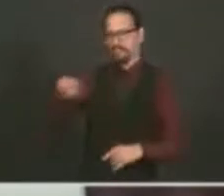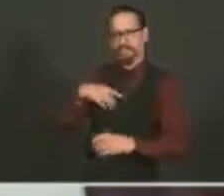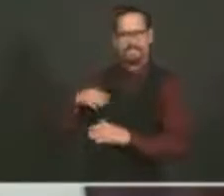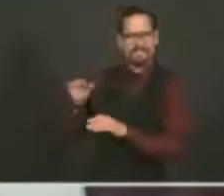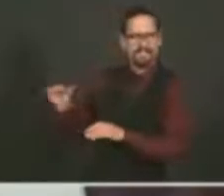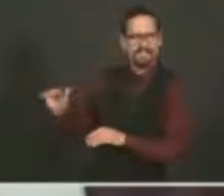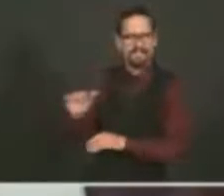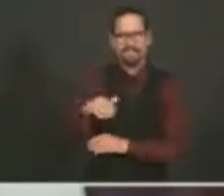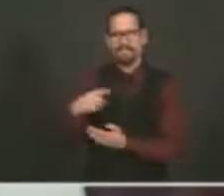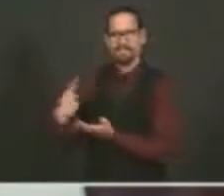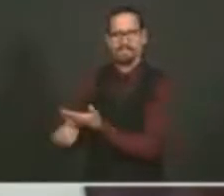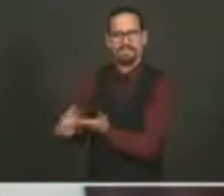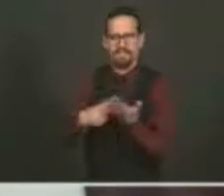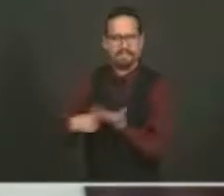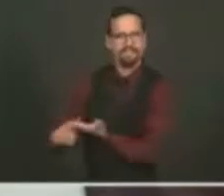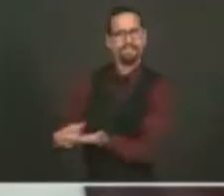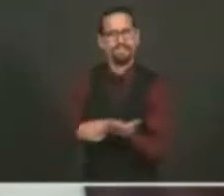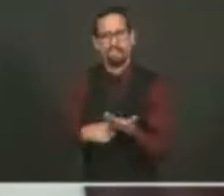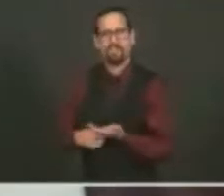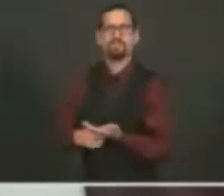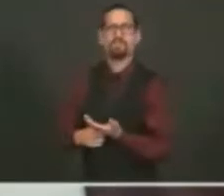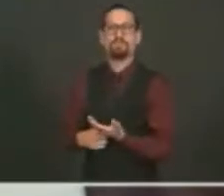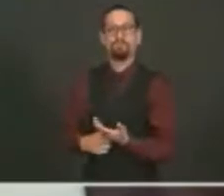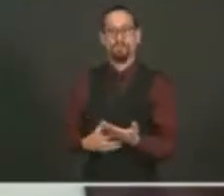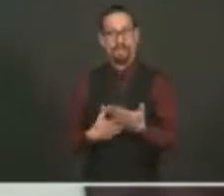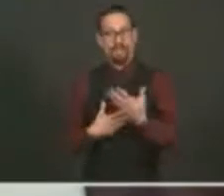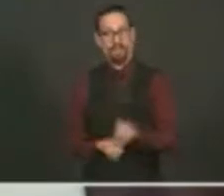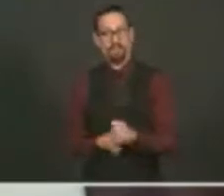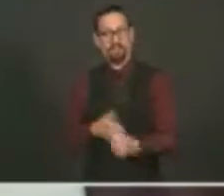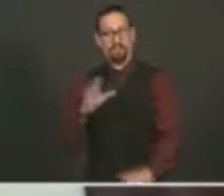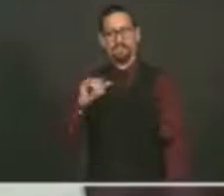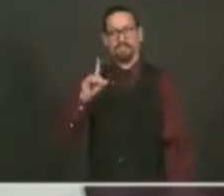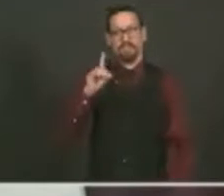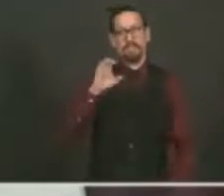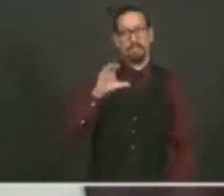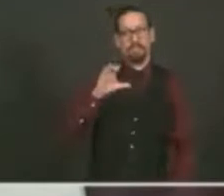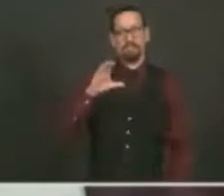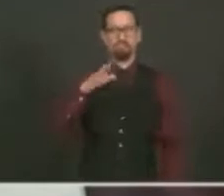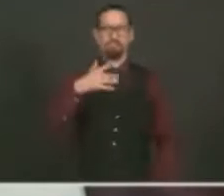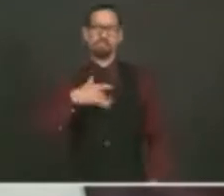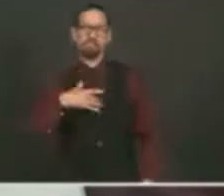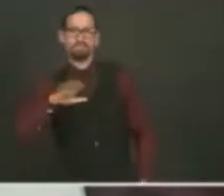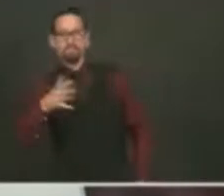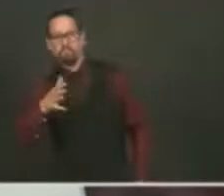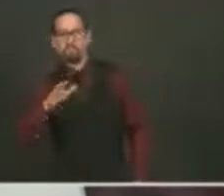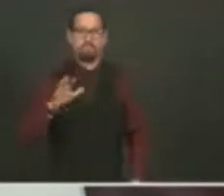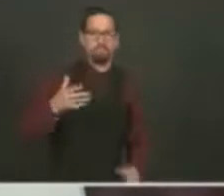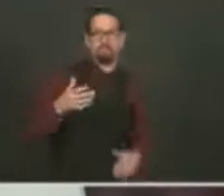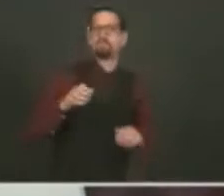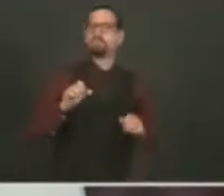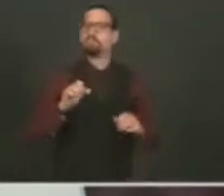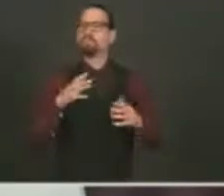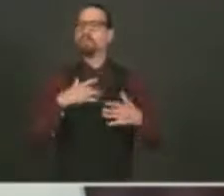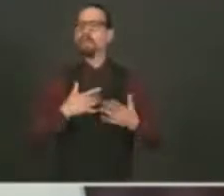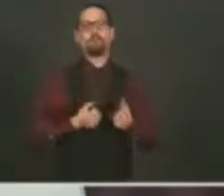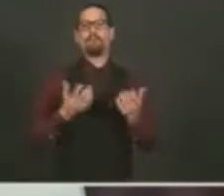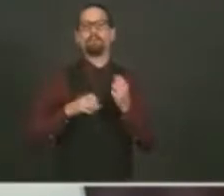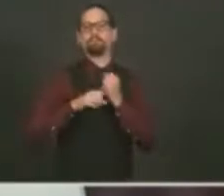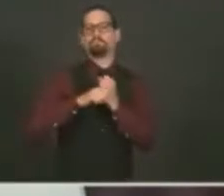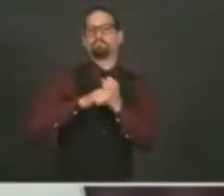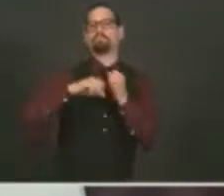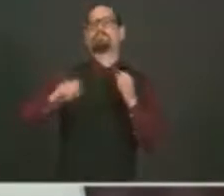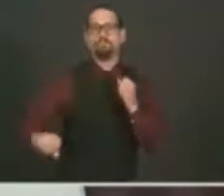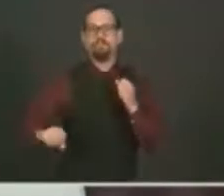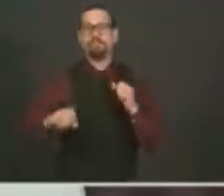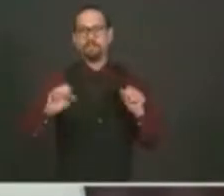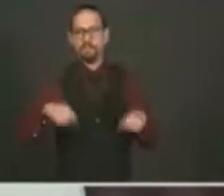confident that the year-end deadline will be extended. Reasonably confident that we're going to have to use some of our coronavirus relief to